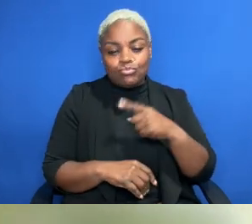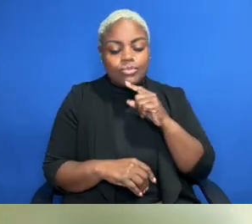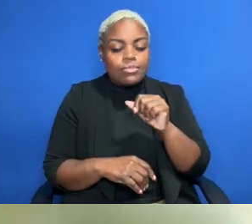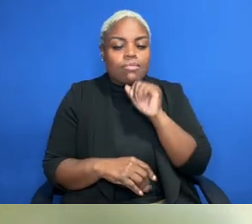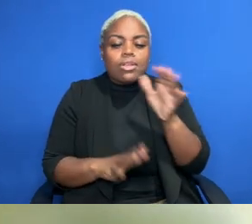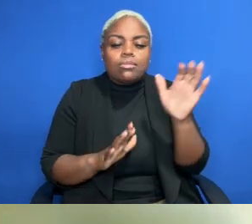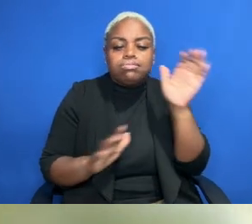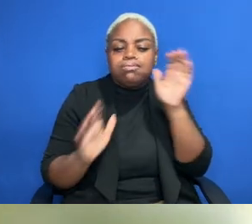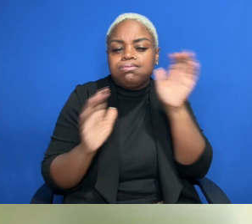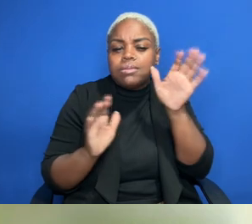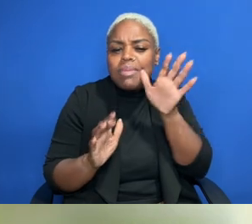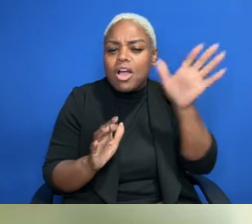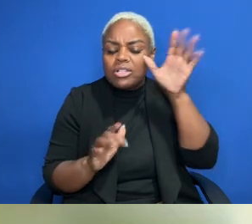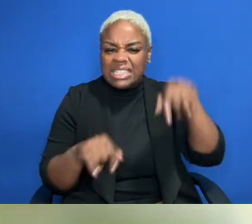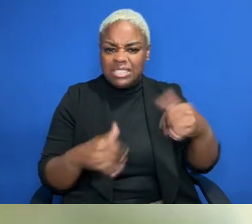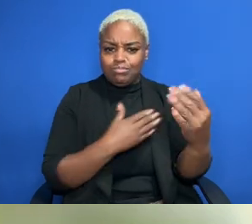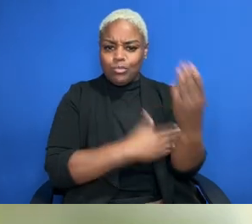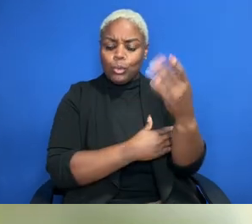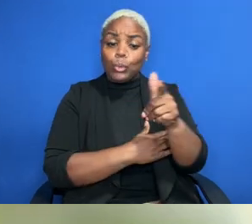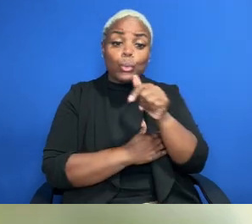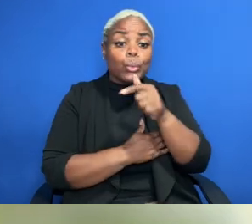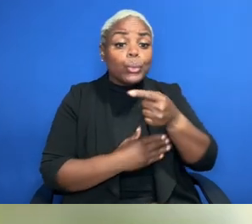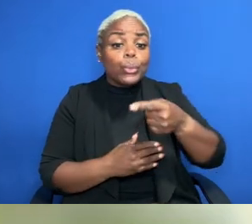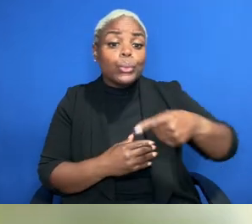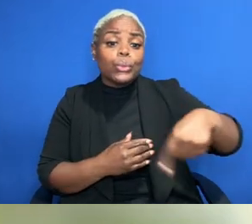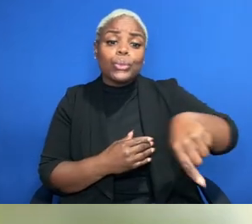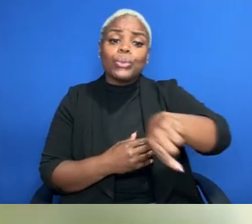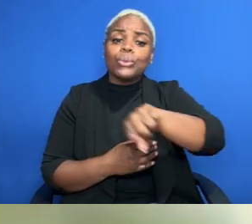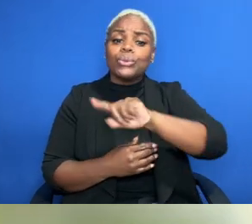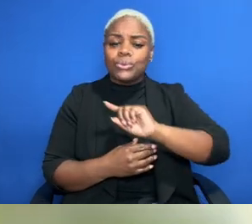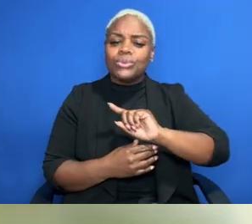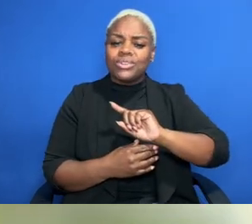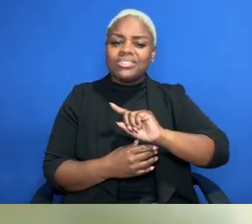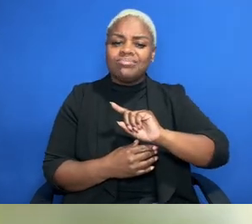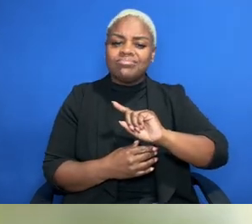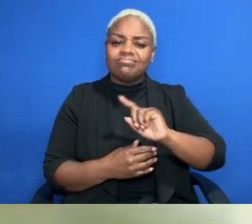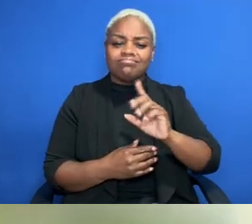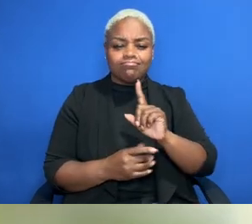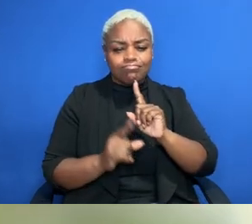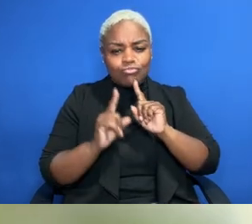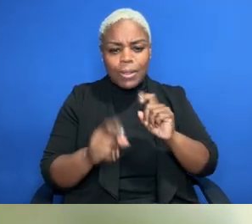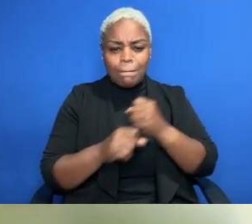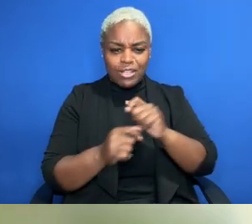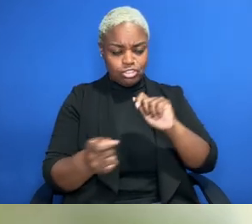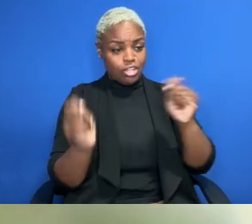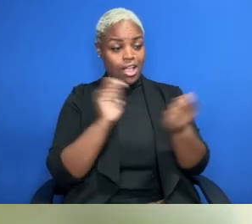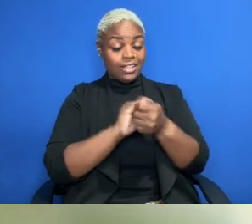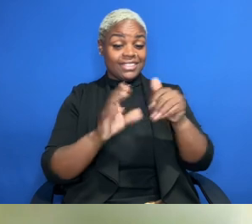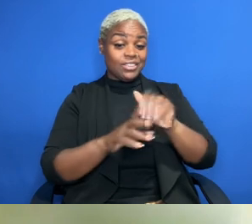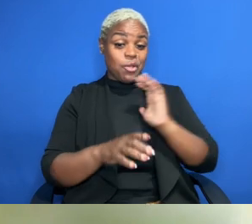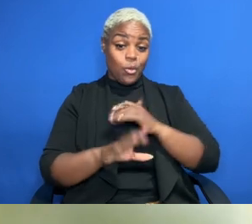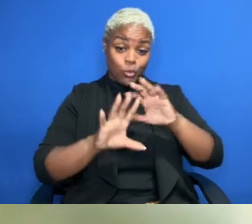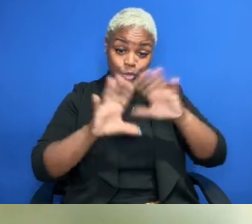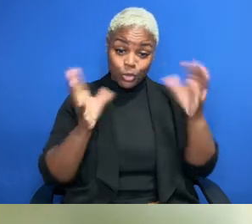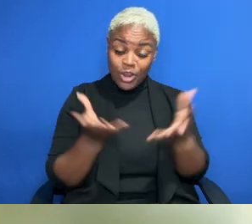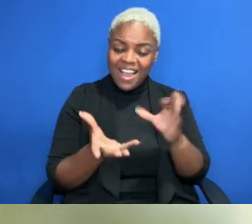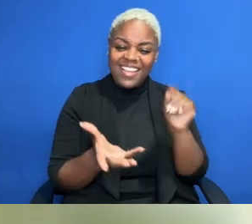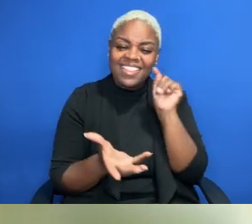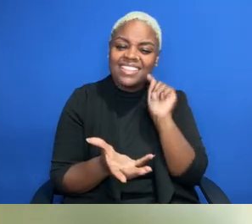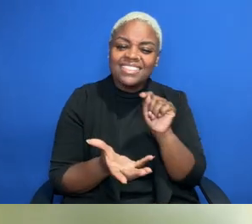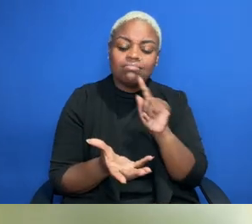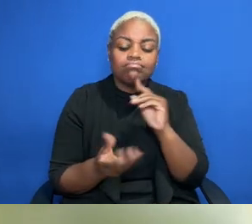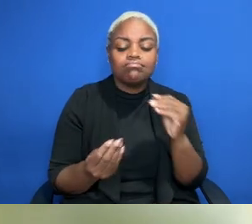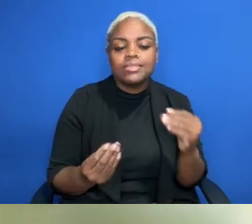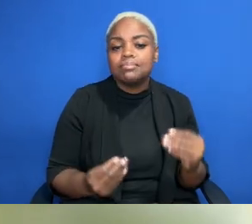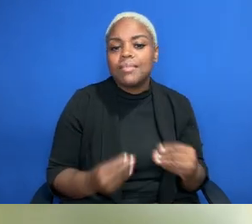amazing day. I really loved hearing from, parents in the morning who really are making change in our